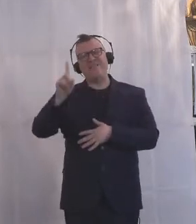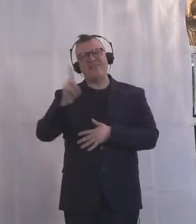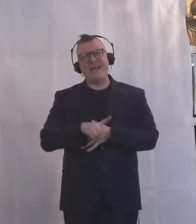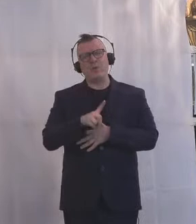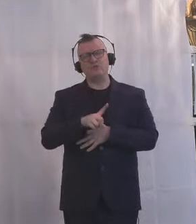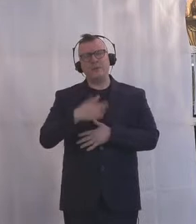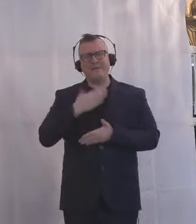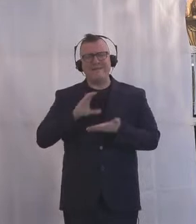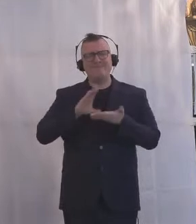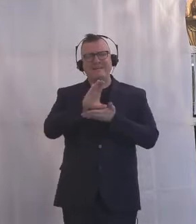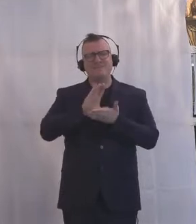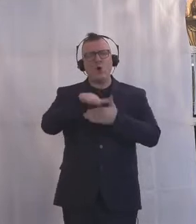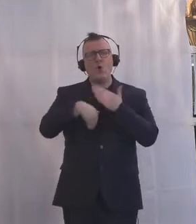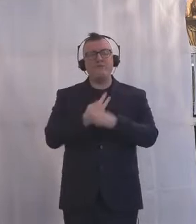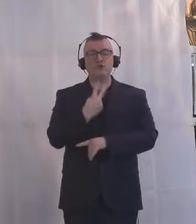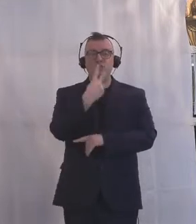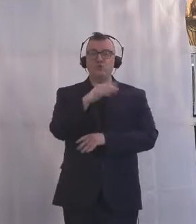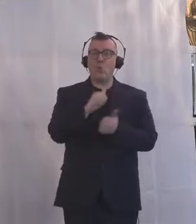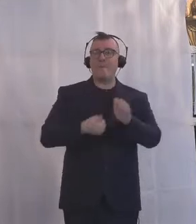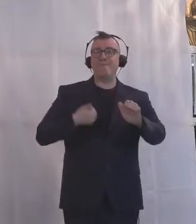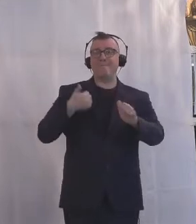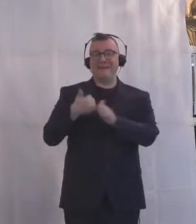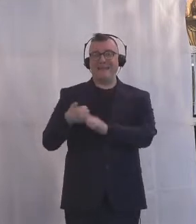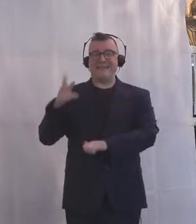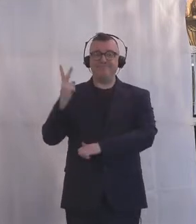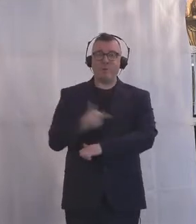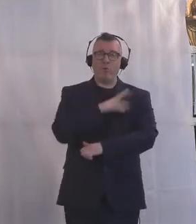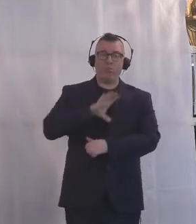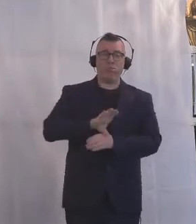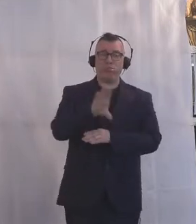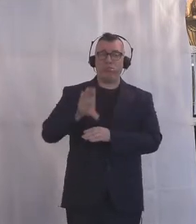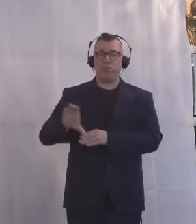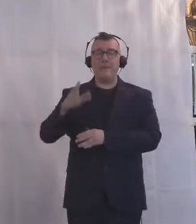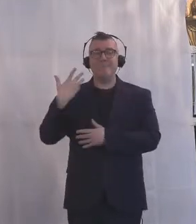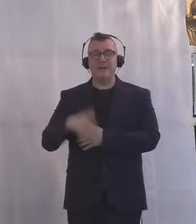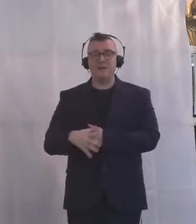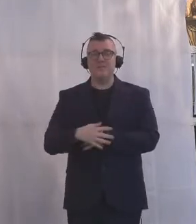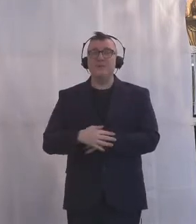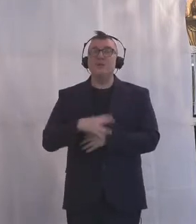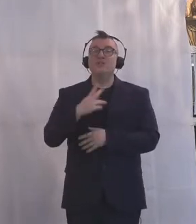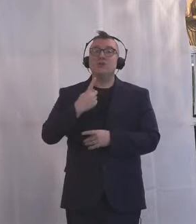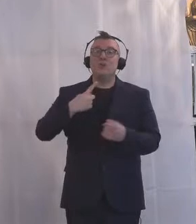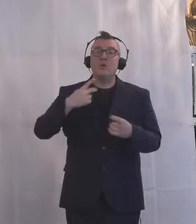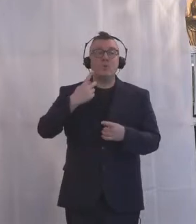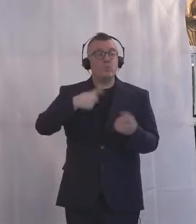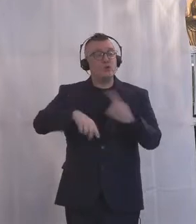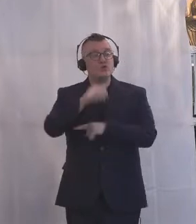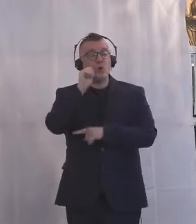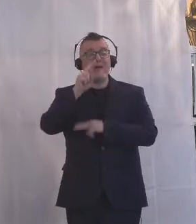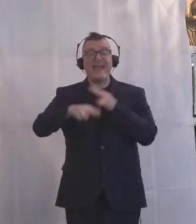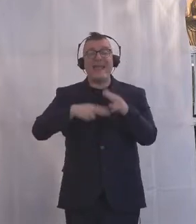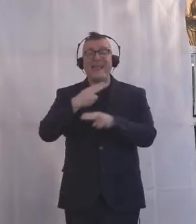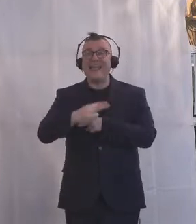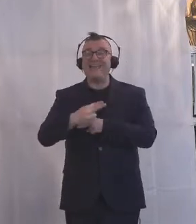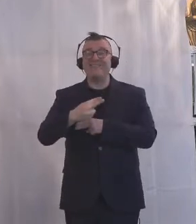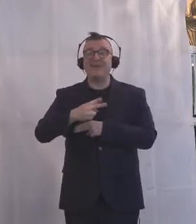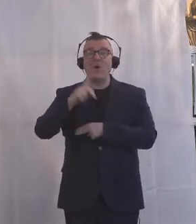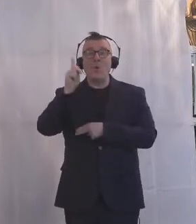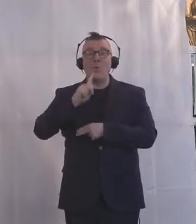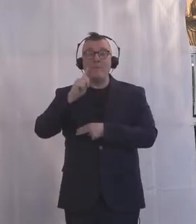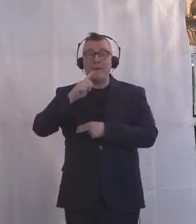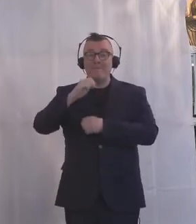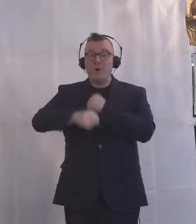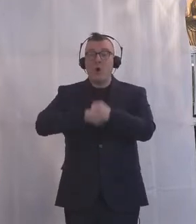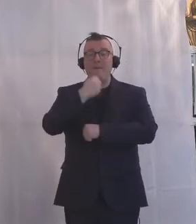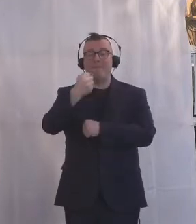two companies, and what we're starting to see is we know that if more women become angel investors, that they invest typically